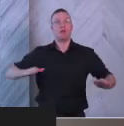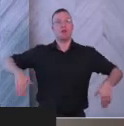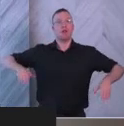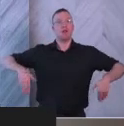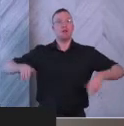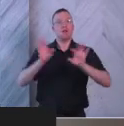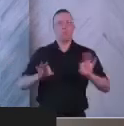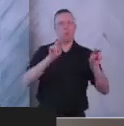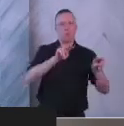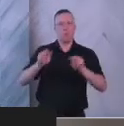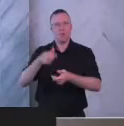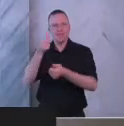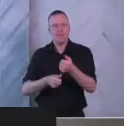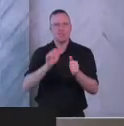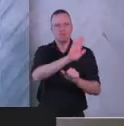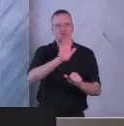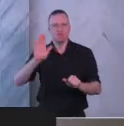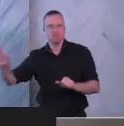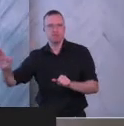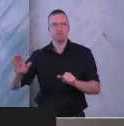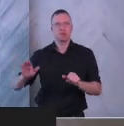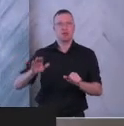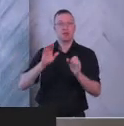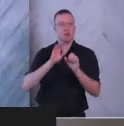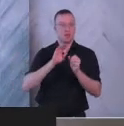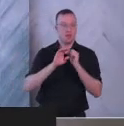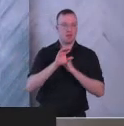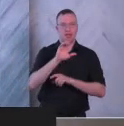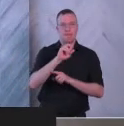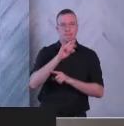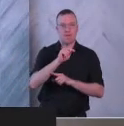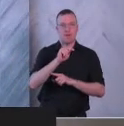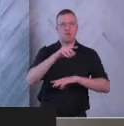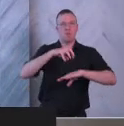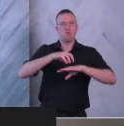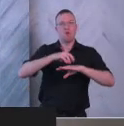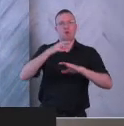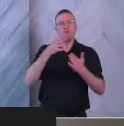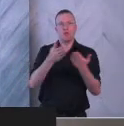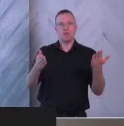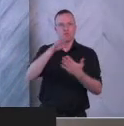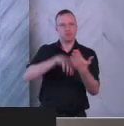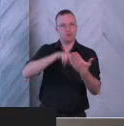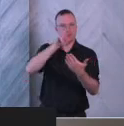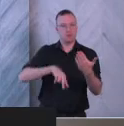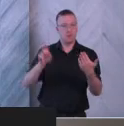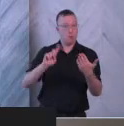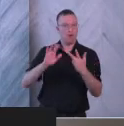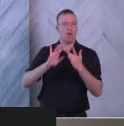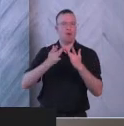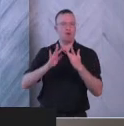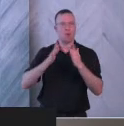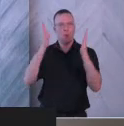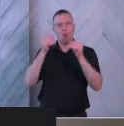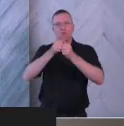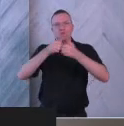look at each of the political parties and candidates' campaign platforms available for the public online. We hope that we can continue to grow and